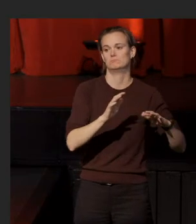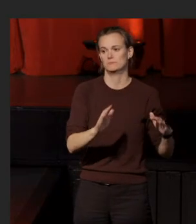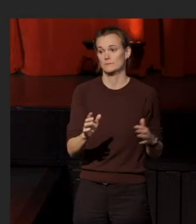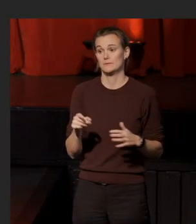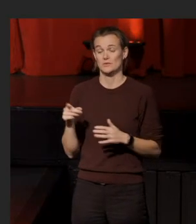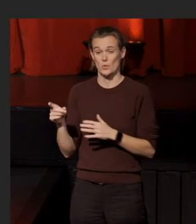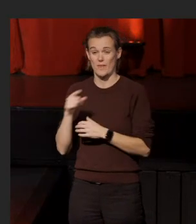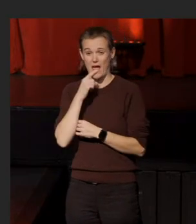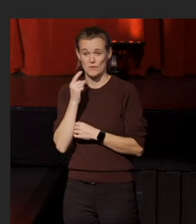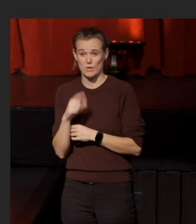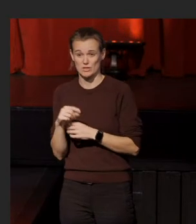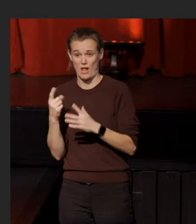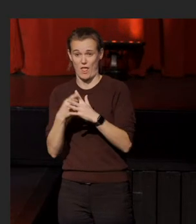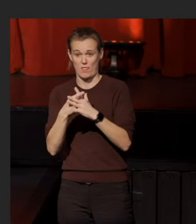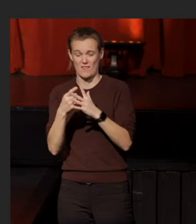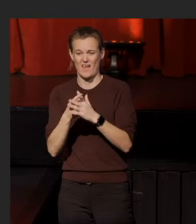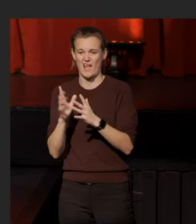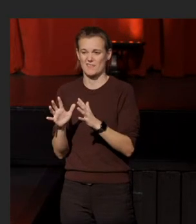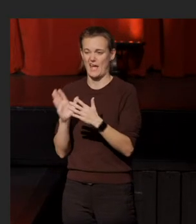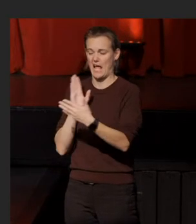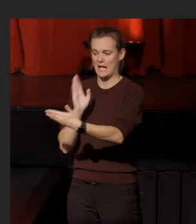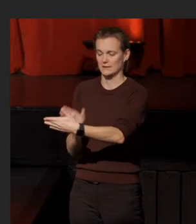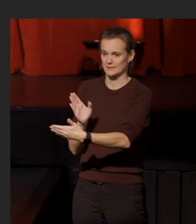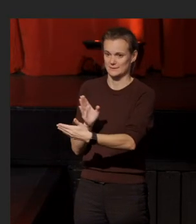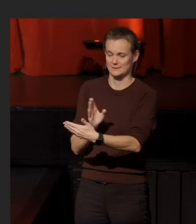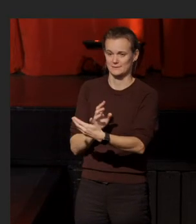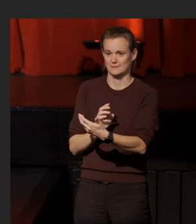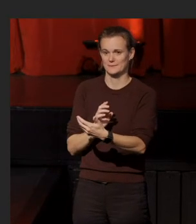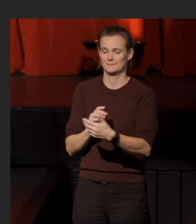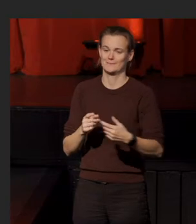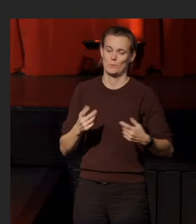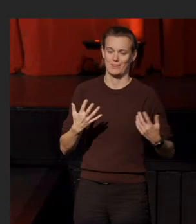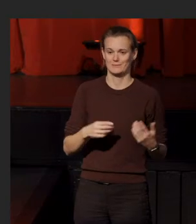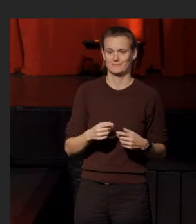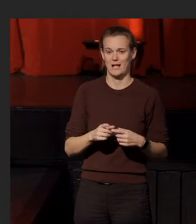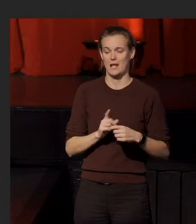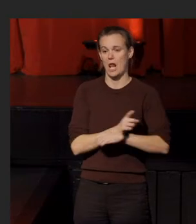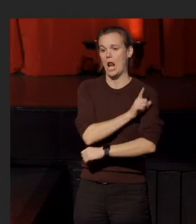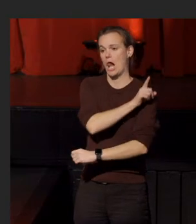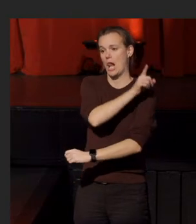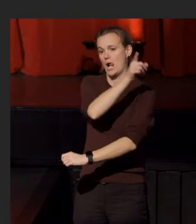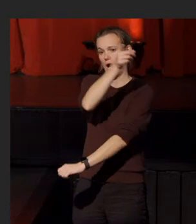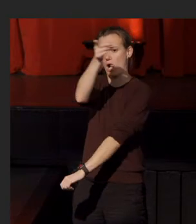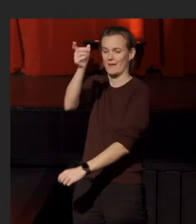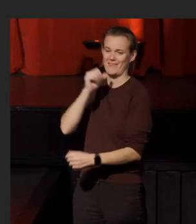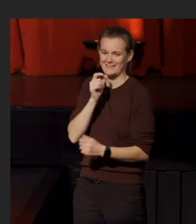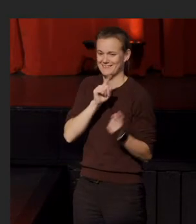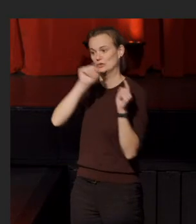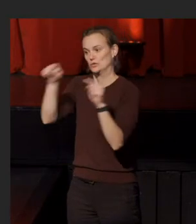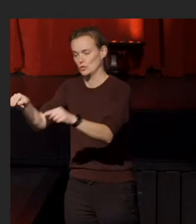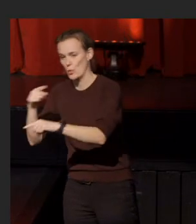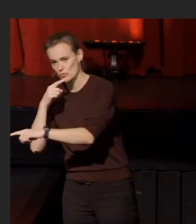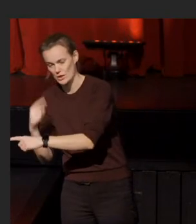operation down. Shall we say, long distance across the digital capacities that were available.